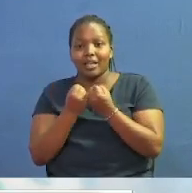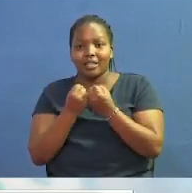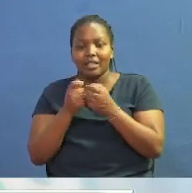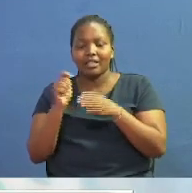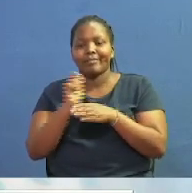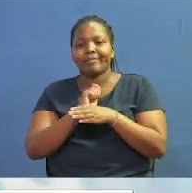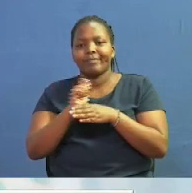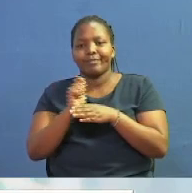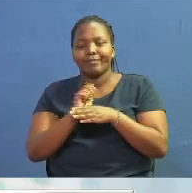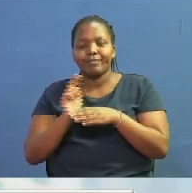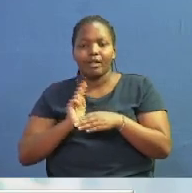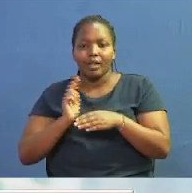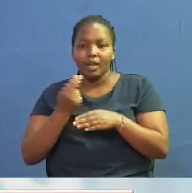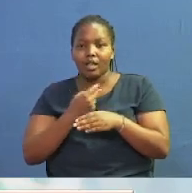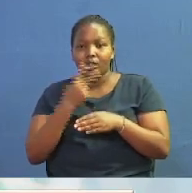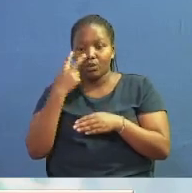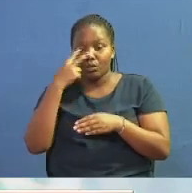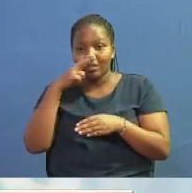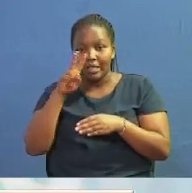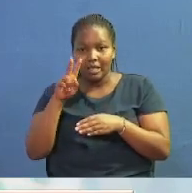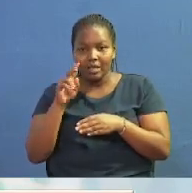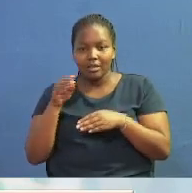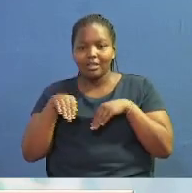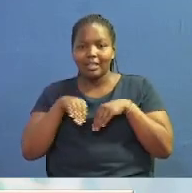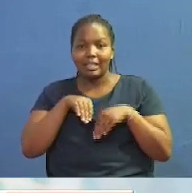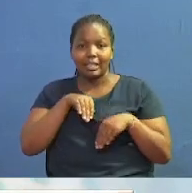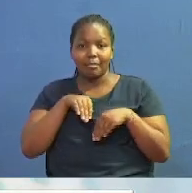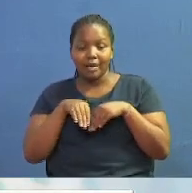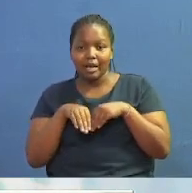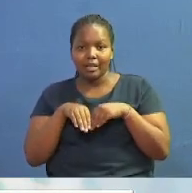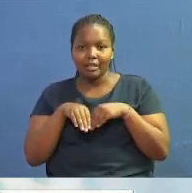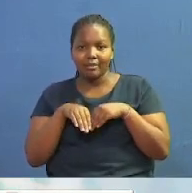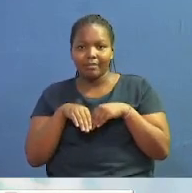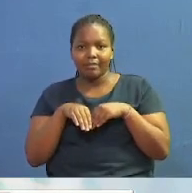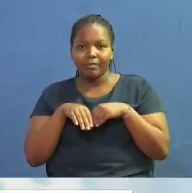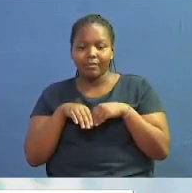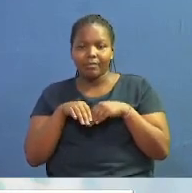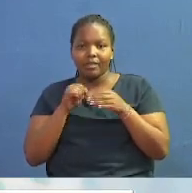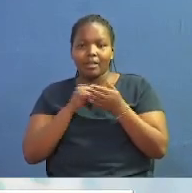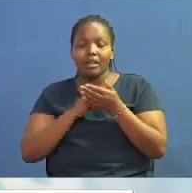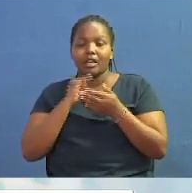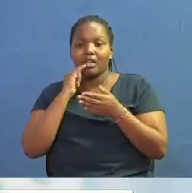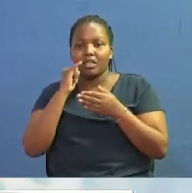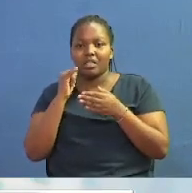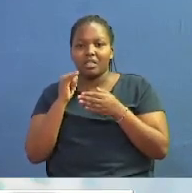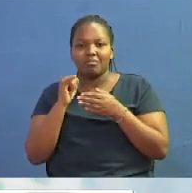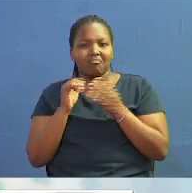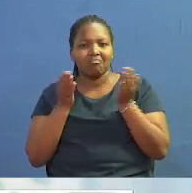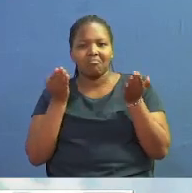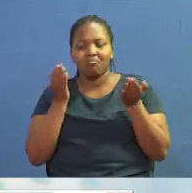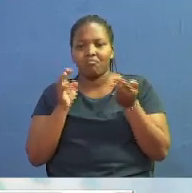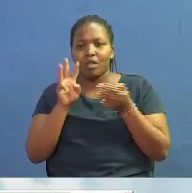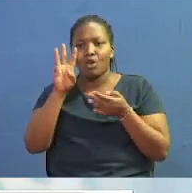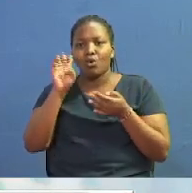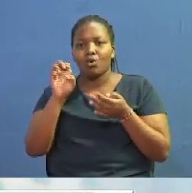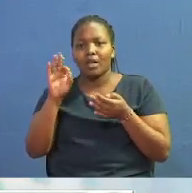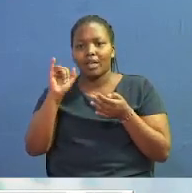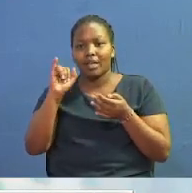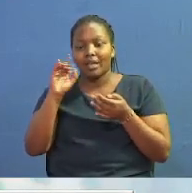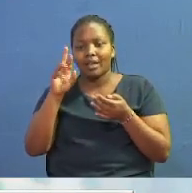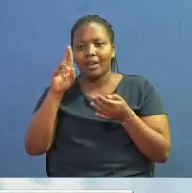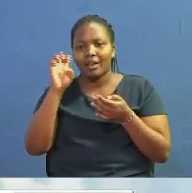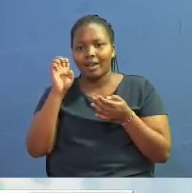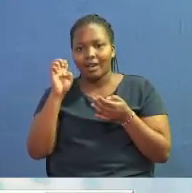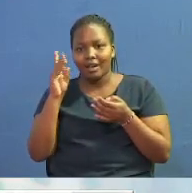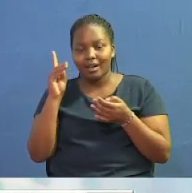to see disability as something that is weird, something that is out of the common. But I